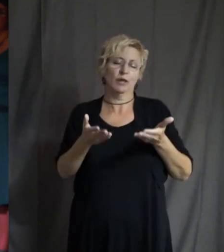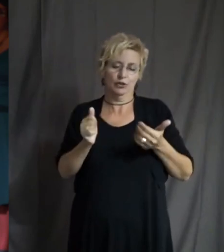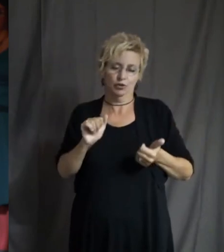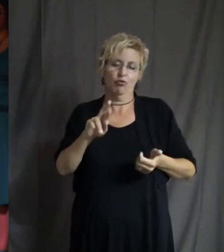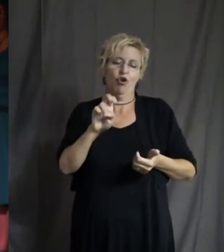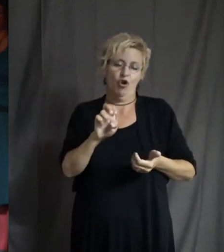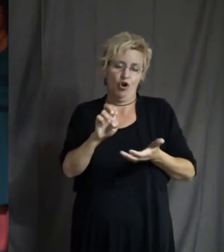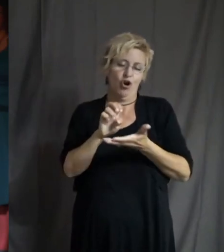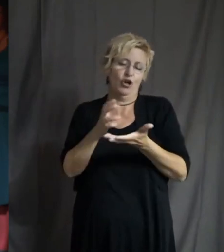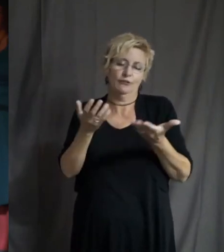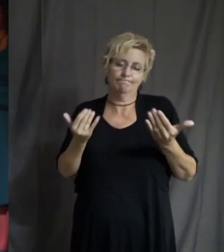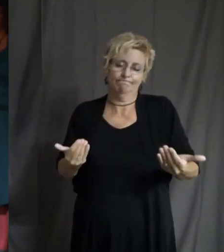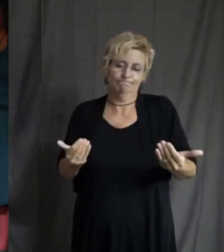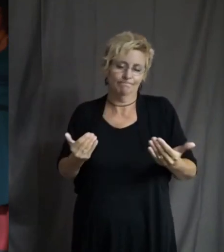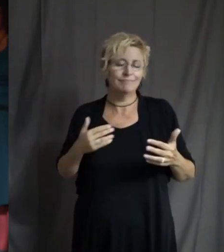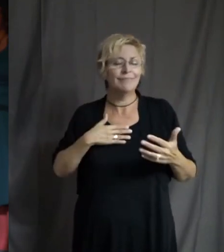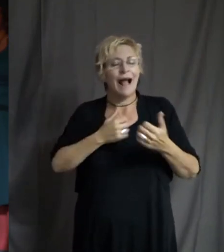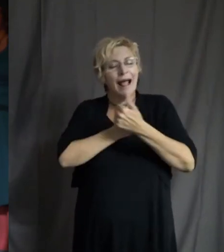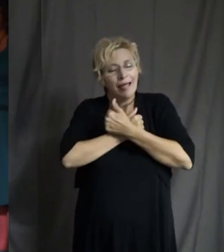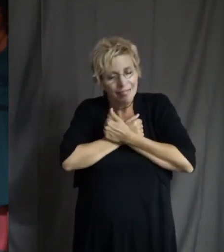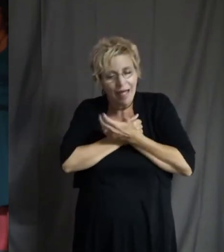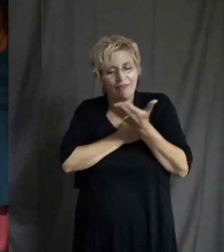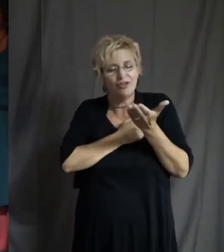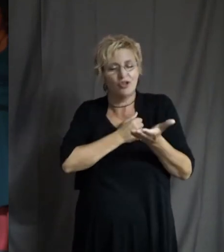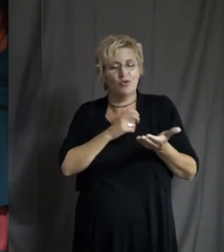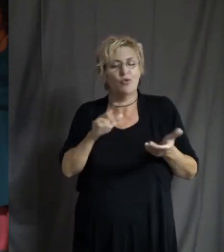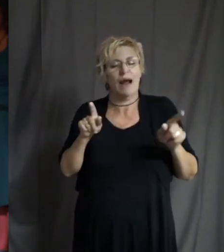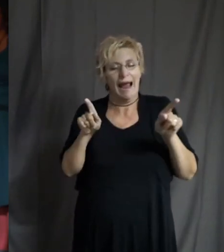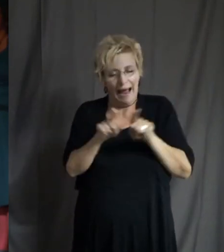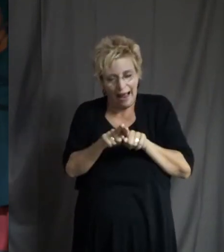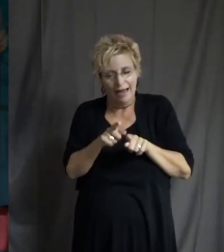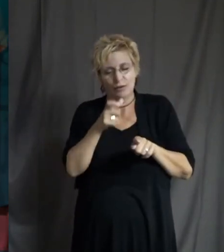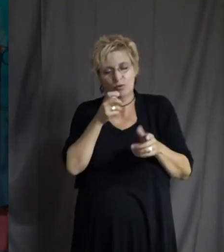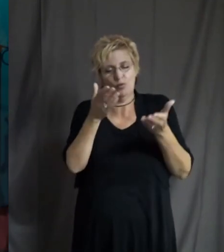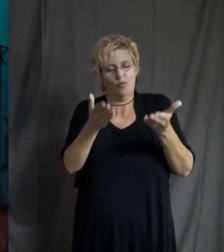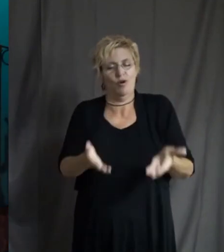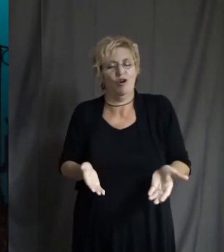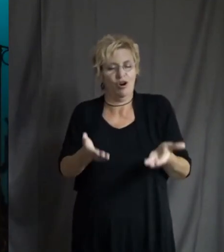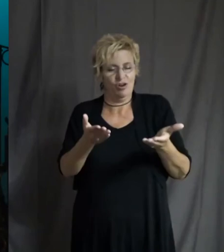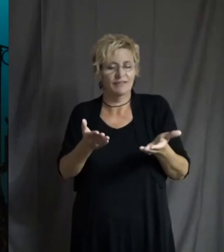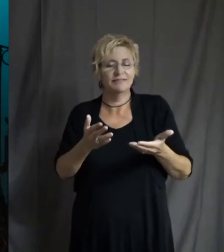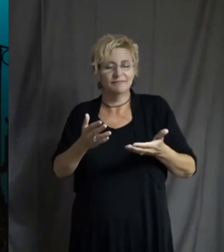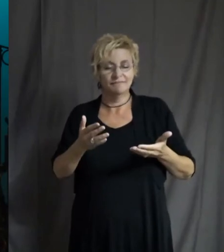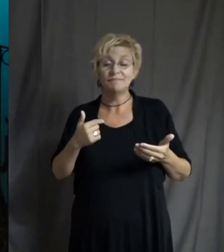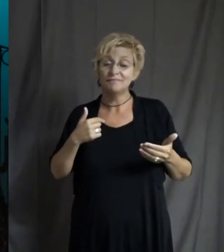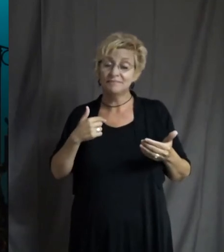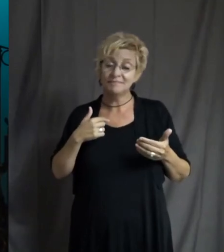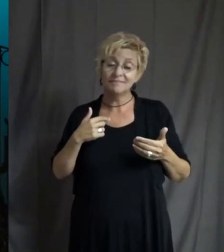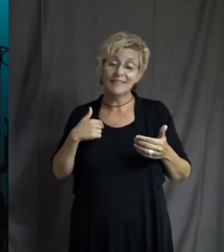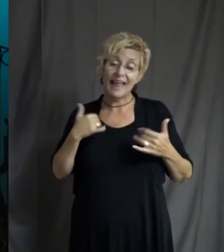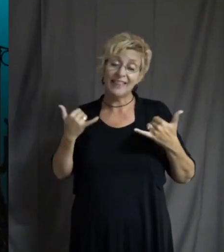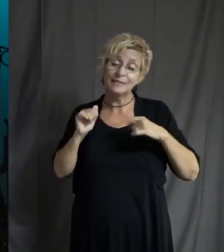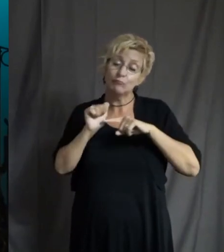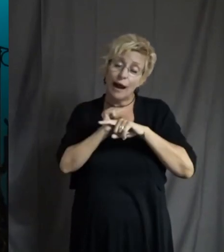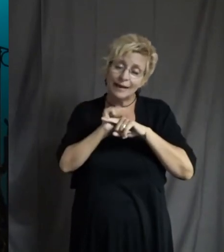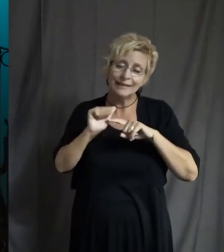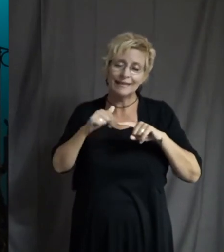and I accept you as you are. I love you as you